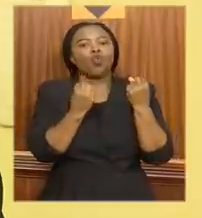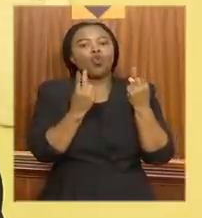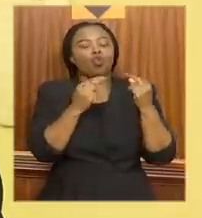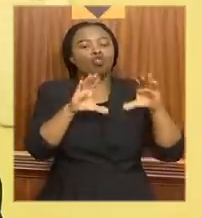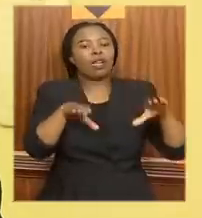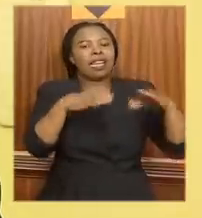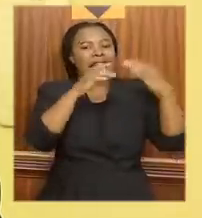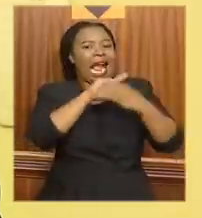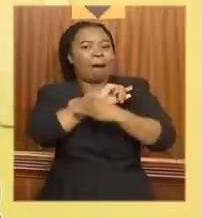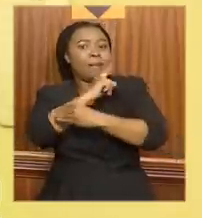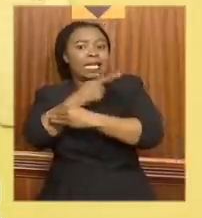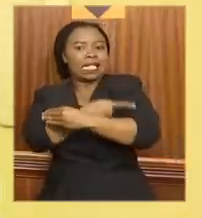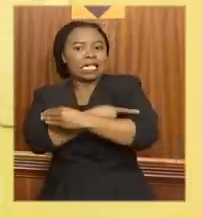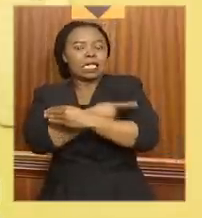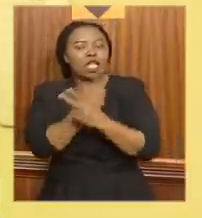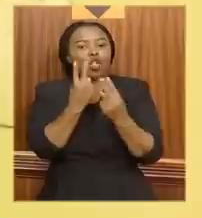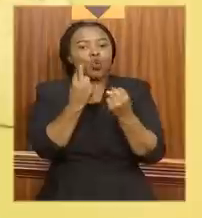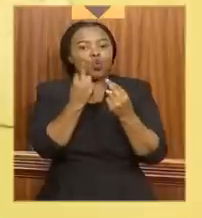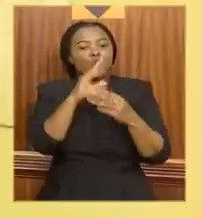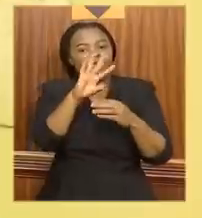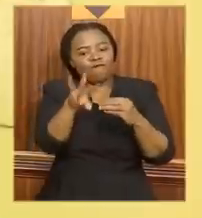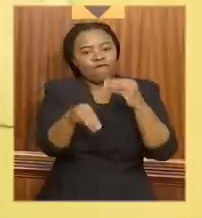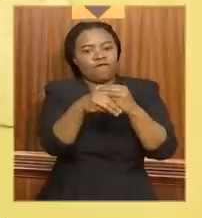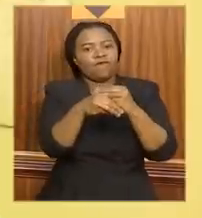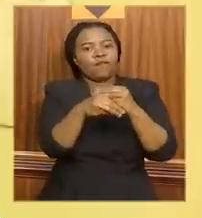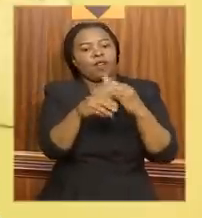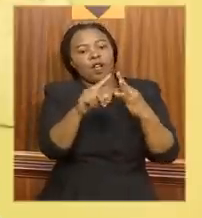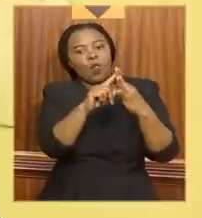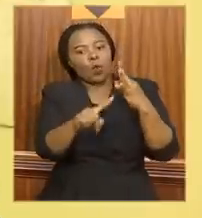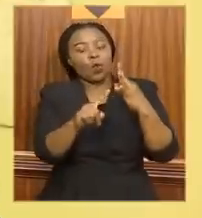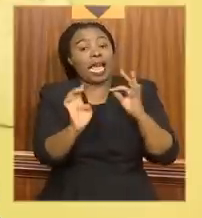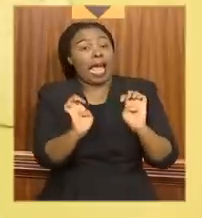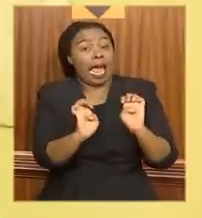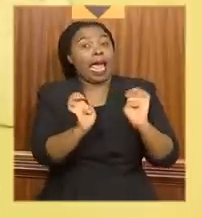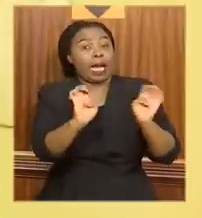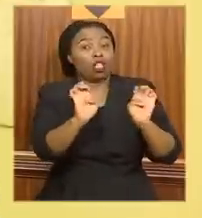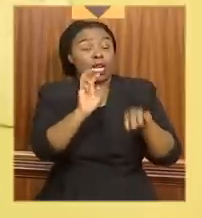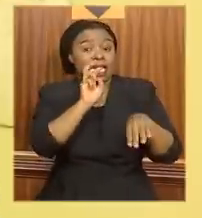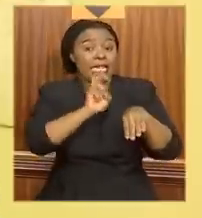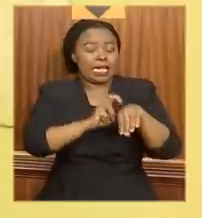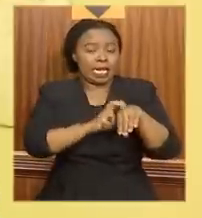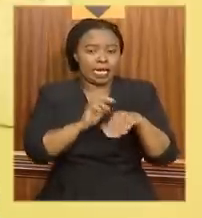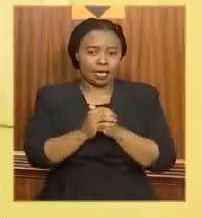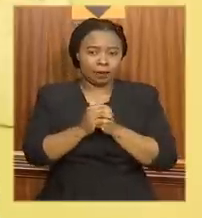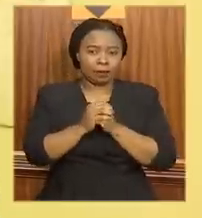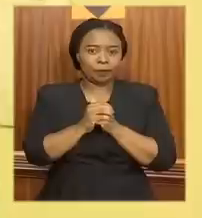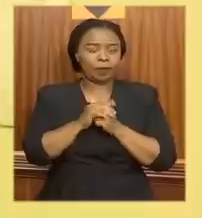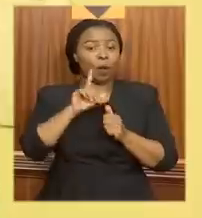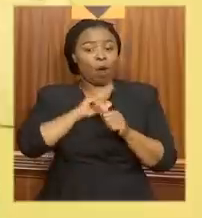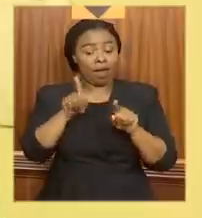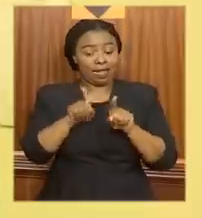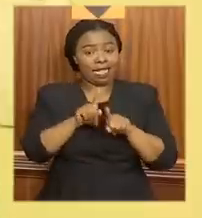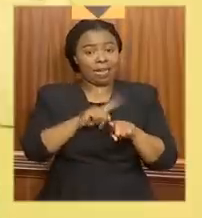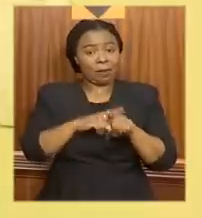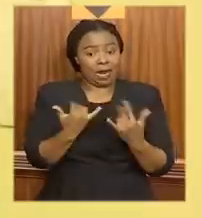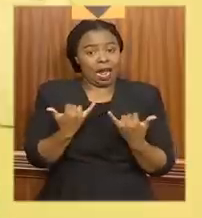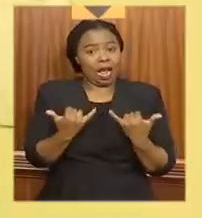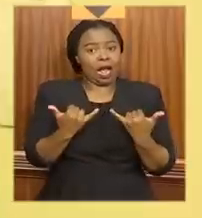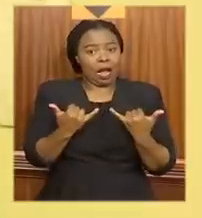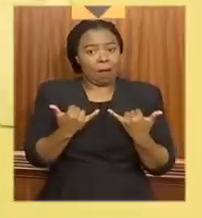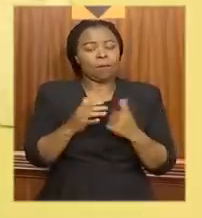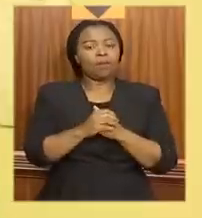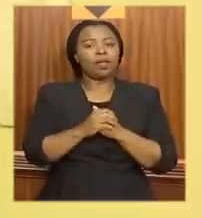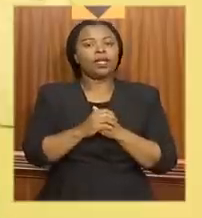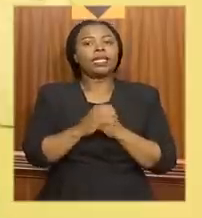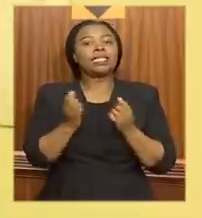capacity to the grid on an urgent basis. As an immediate measure, surplus